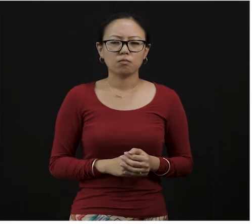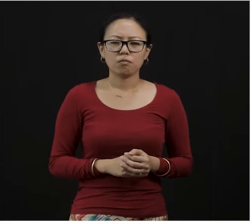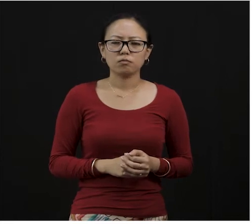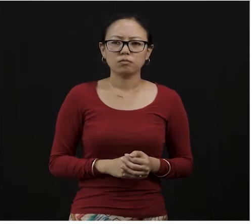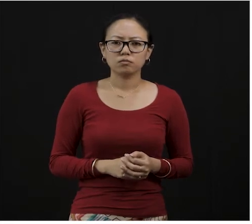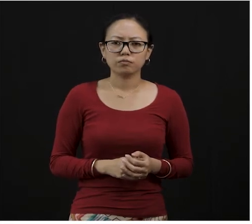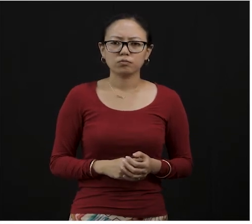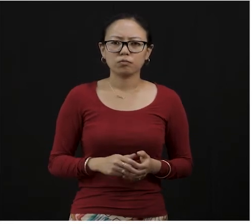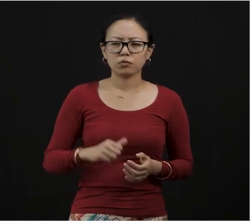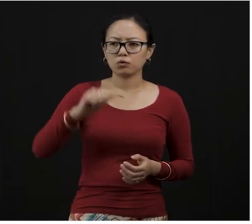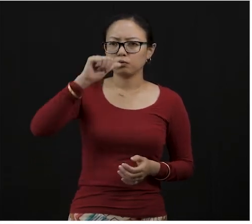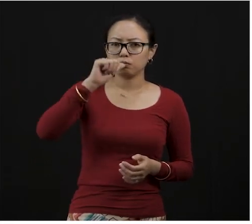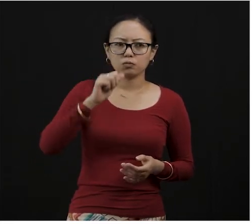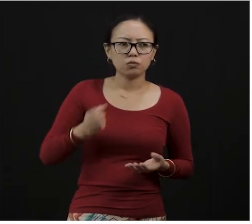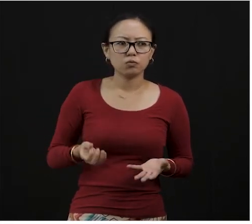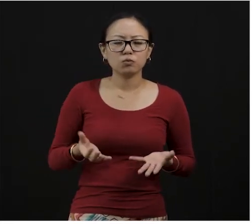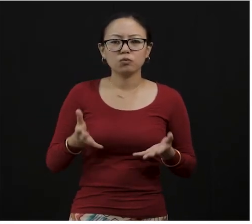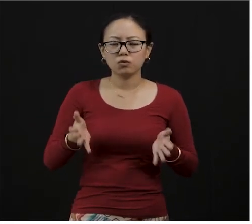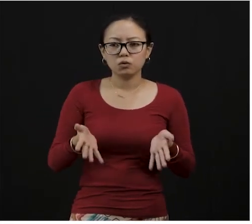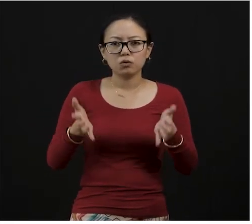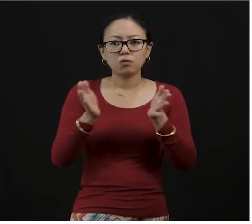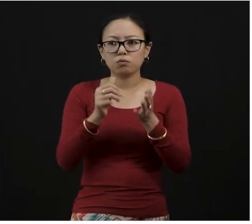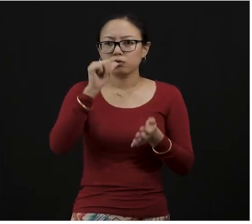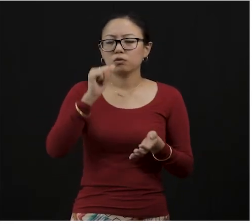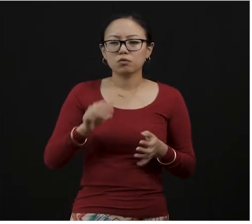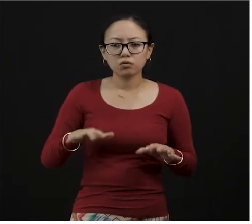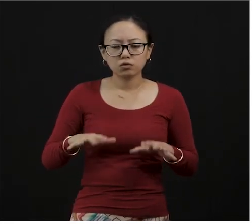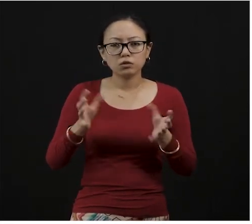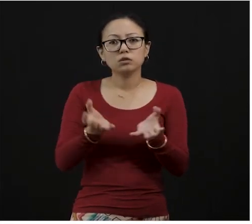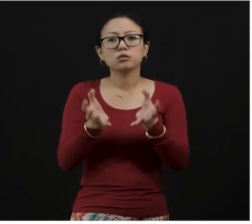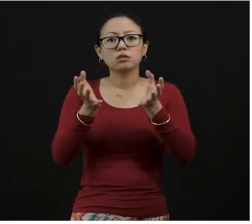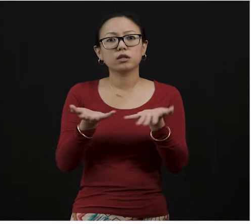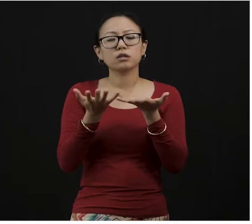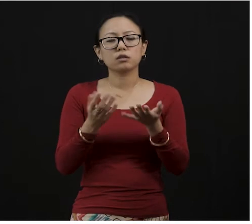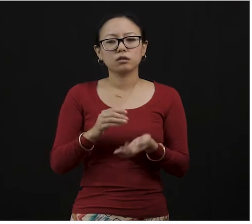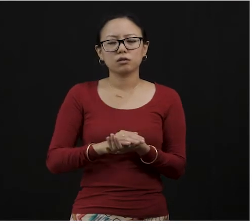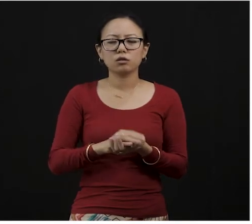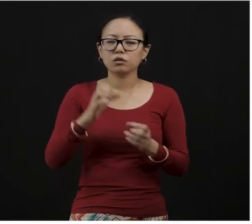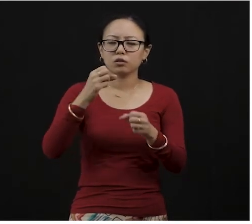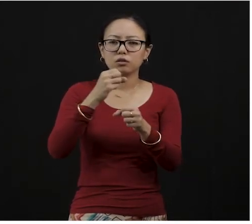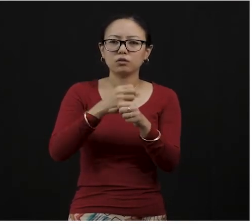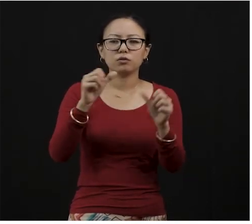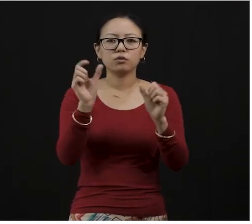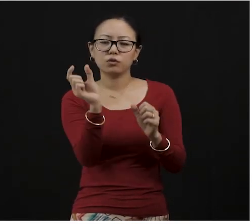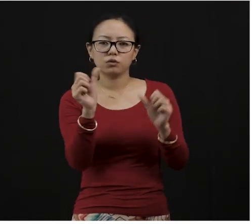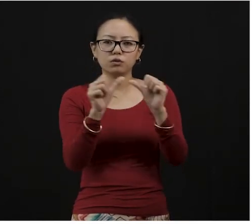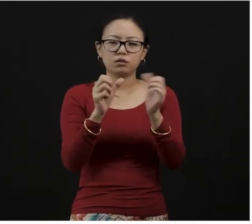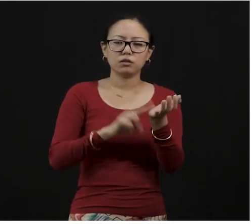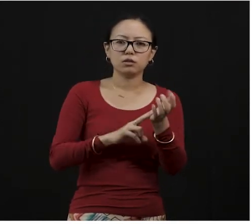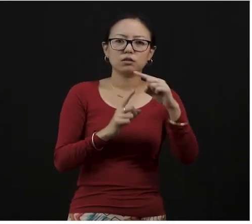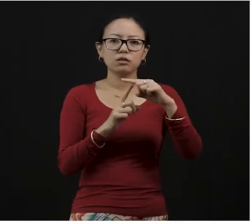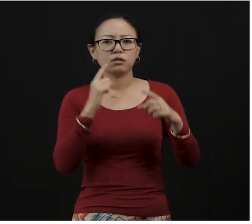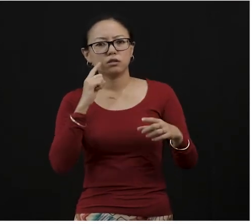liquid or quantity of the liquid, like water, milk, or any